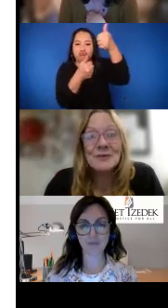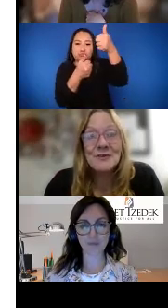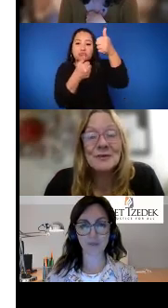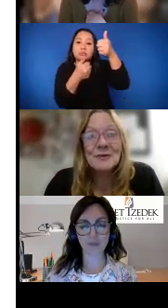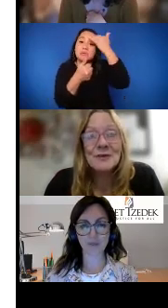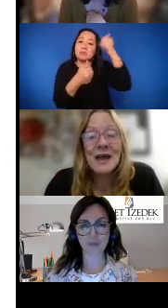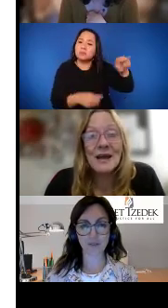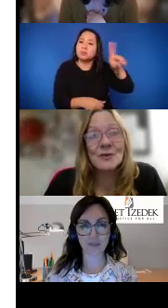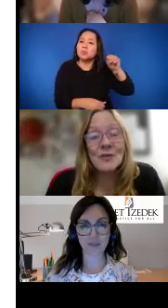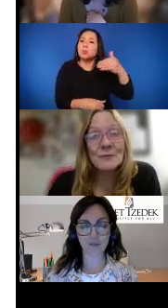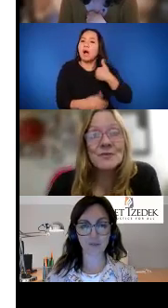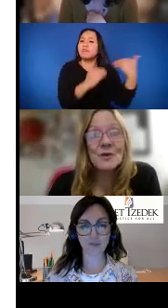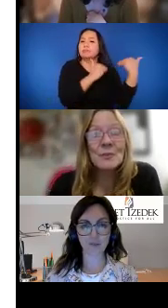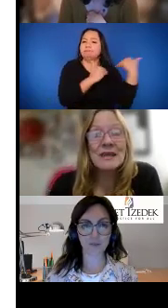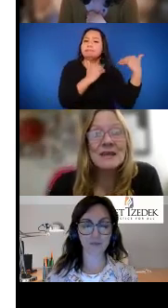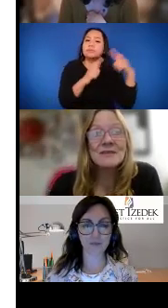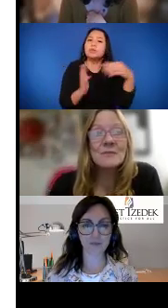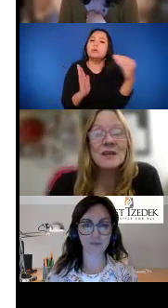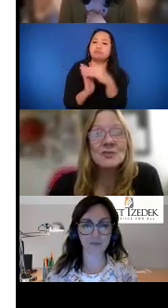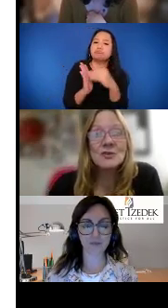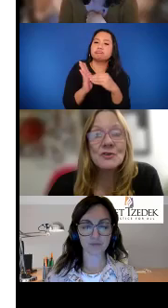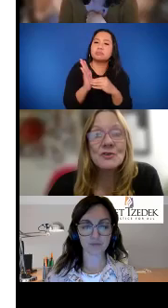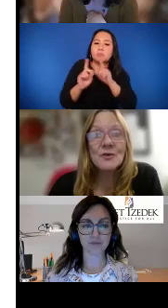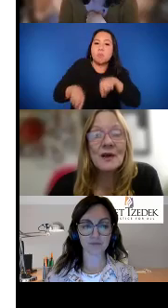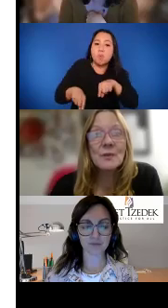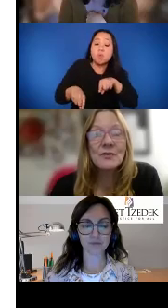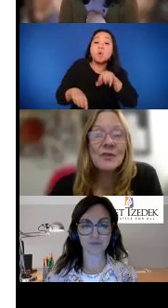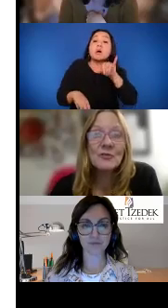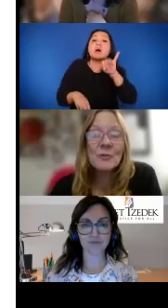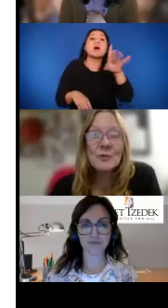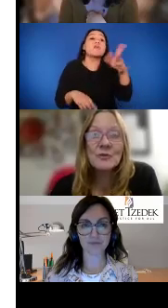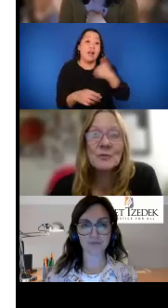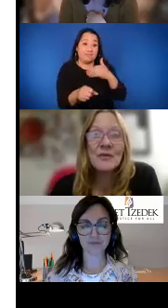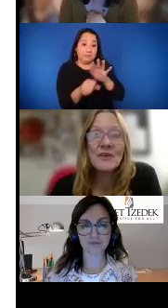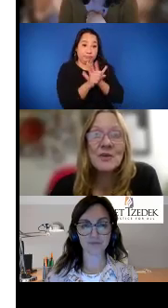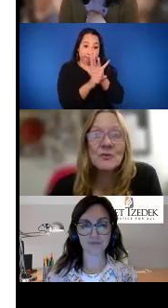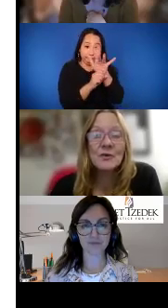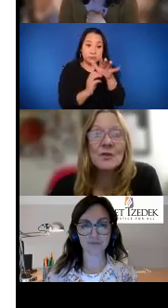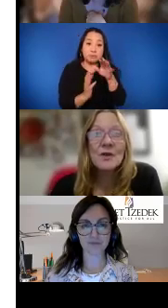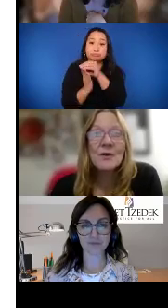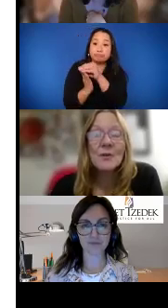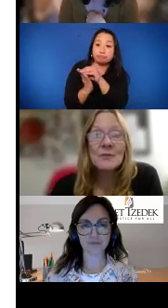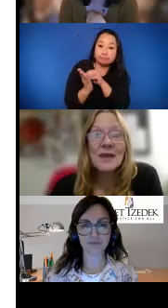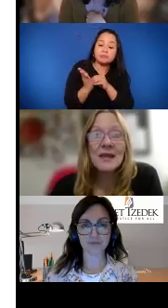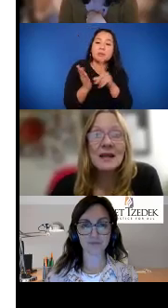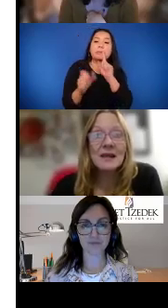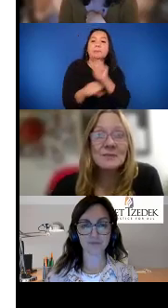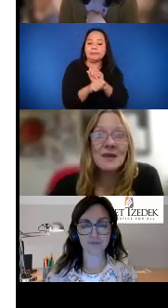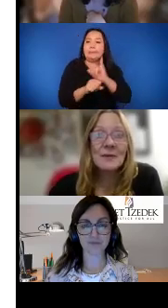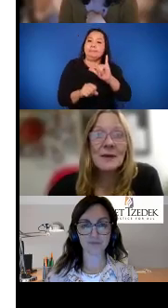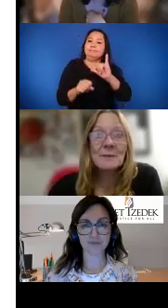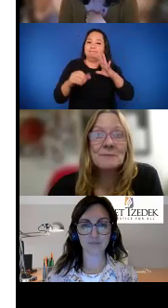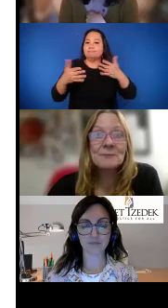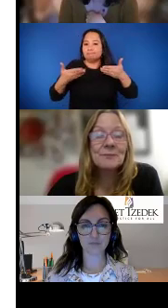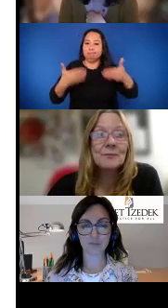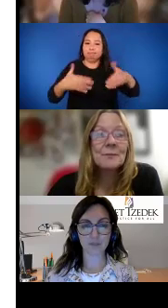able to act on them. So please make sure you do that because those reports can be very useful when making claims